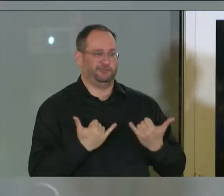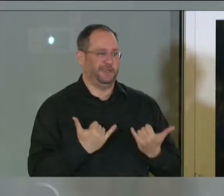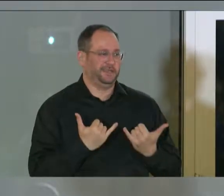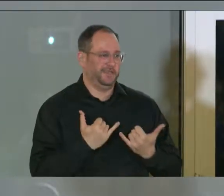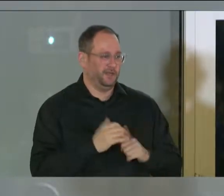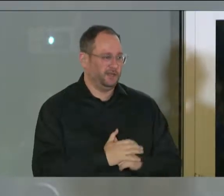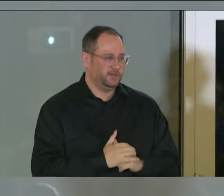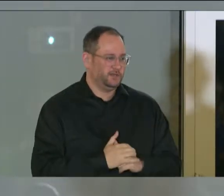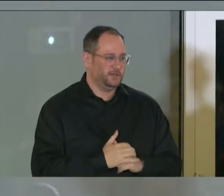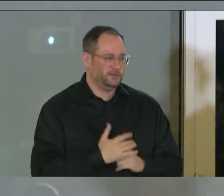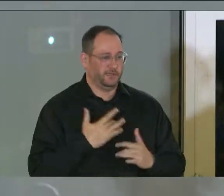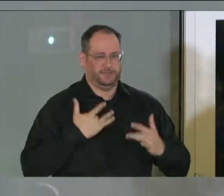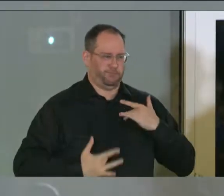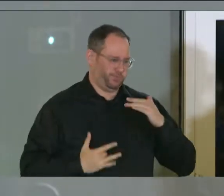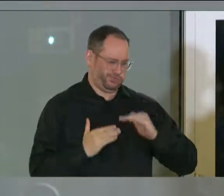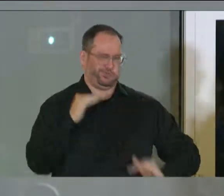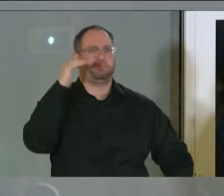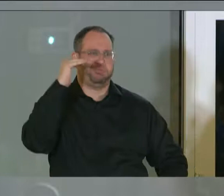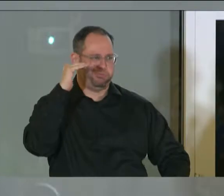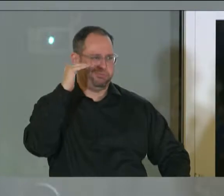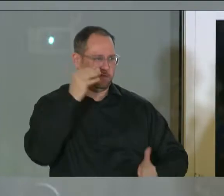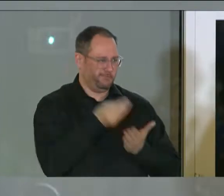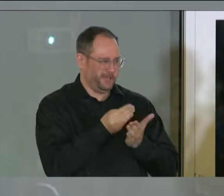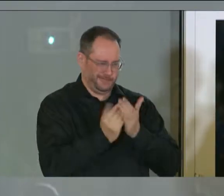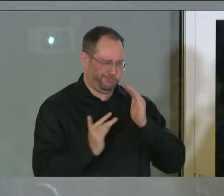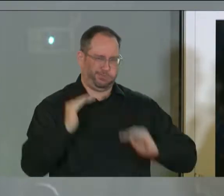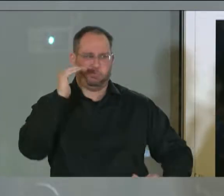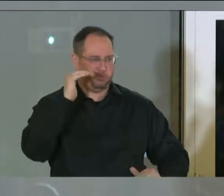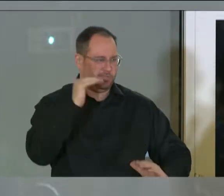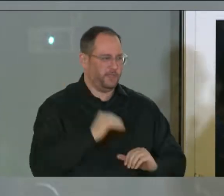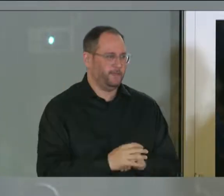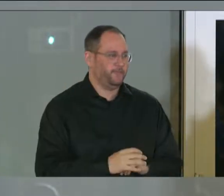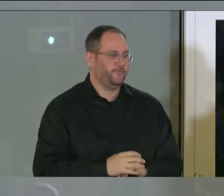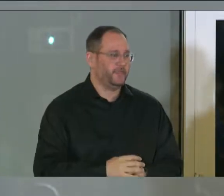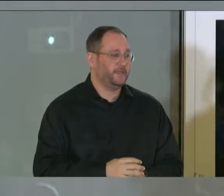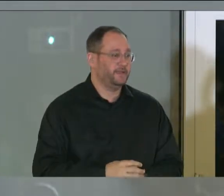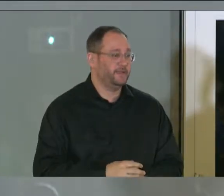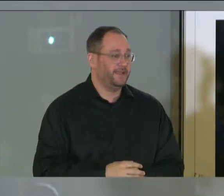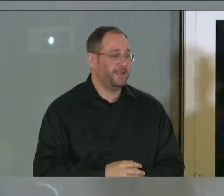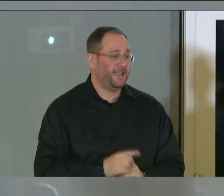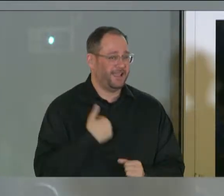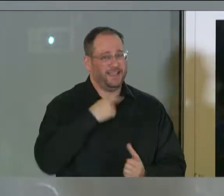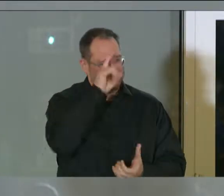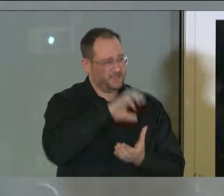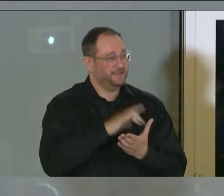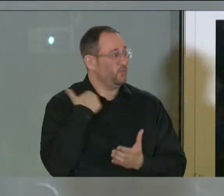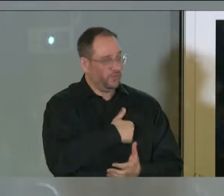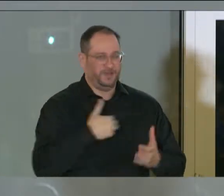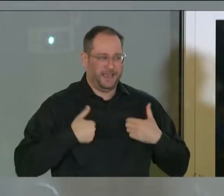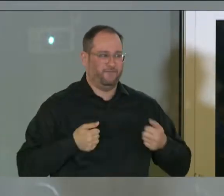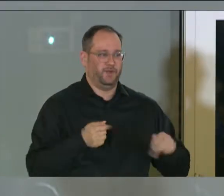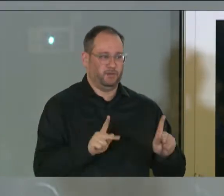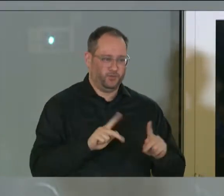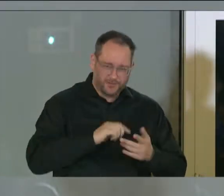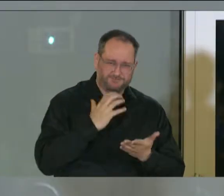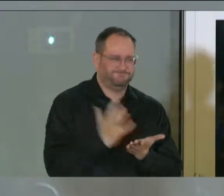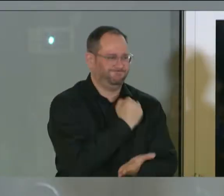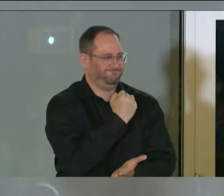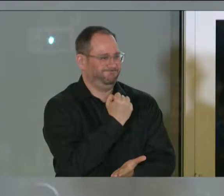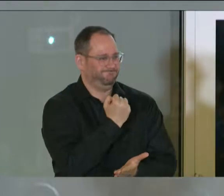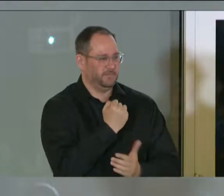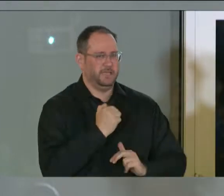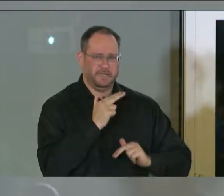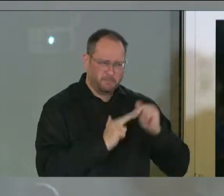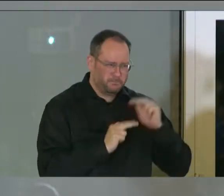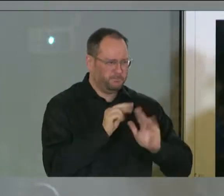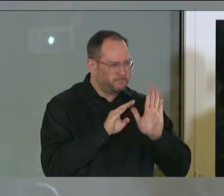I believe that we have just an incredible opportunity to build on the things that we were able to get done in our